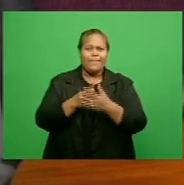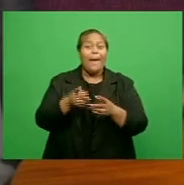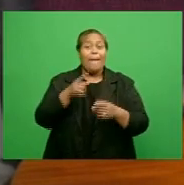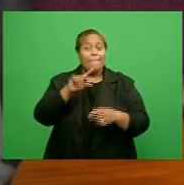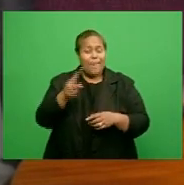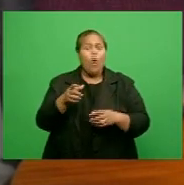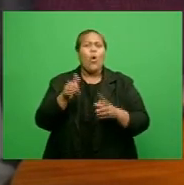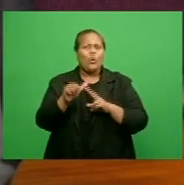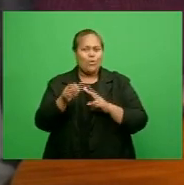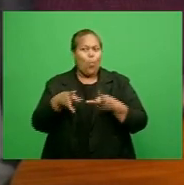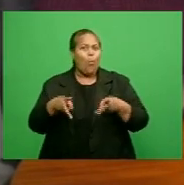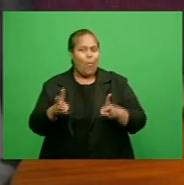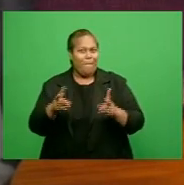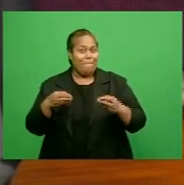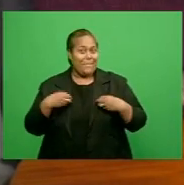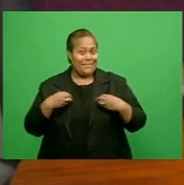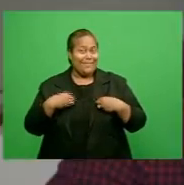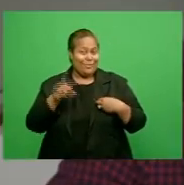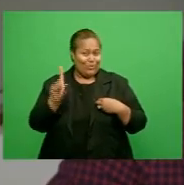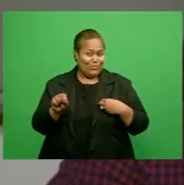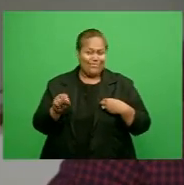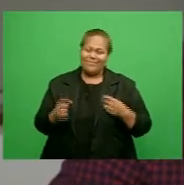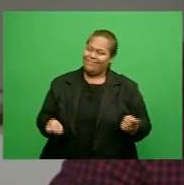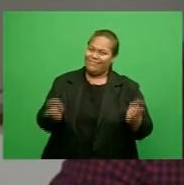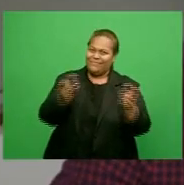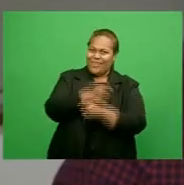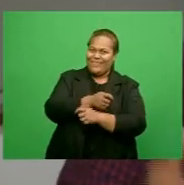changed. How things have changed,